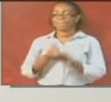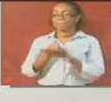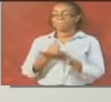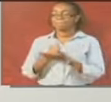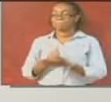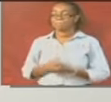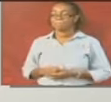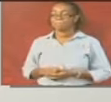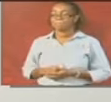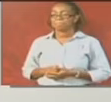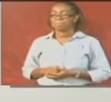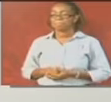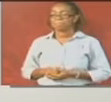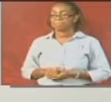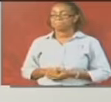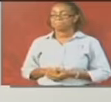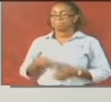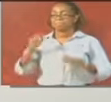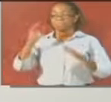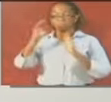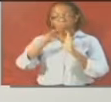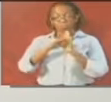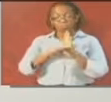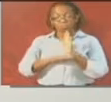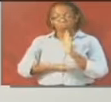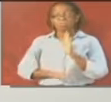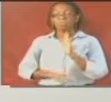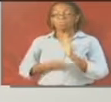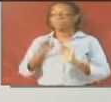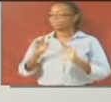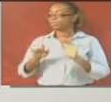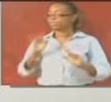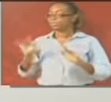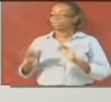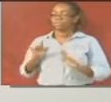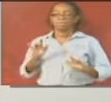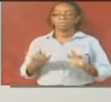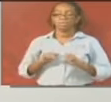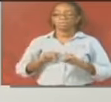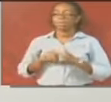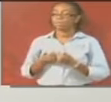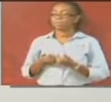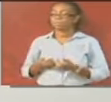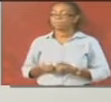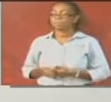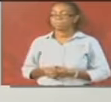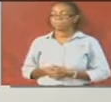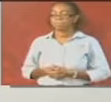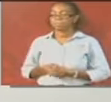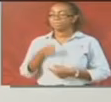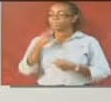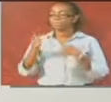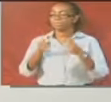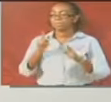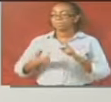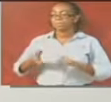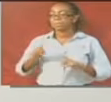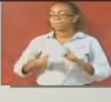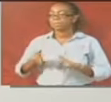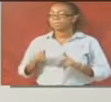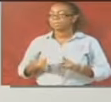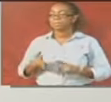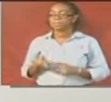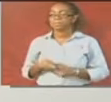contact probability by implementing the reductions in gatherings, etc., that you would have seen. So